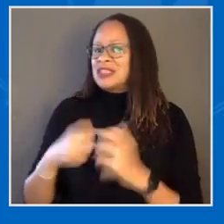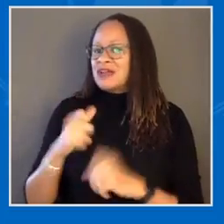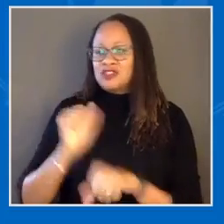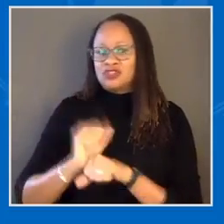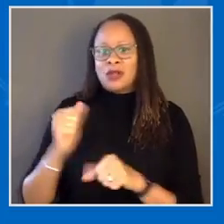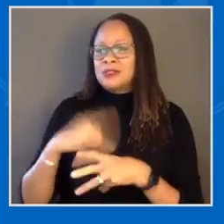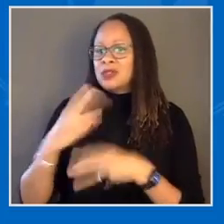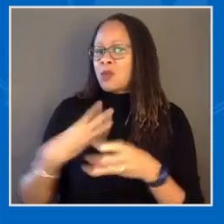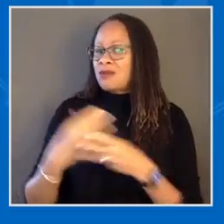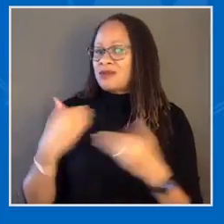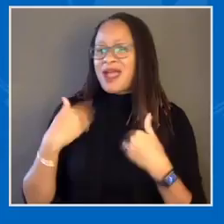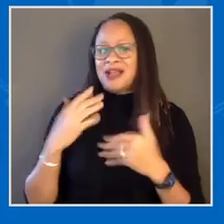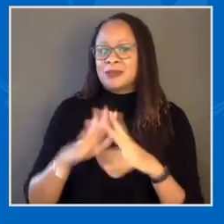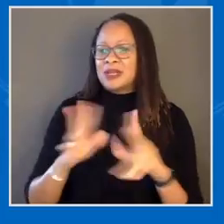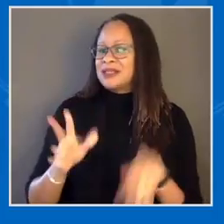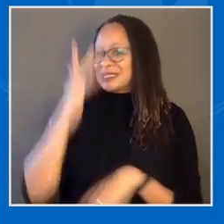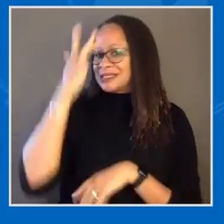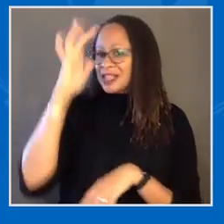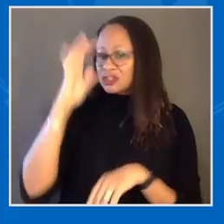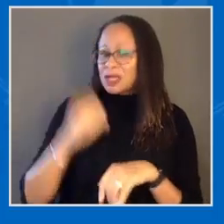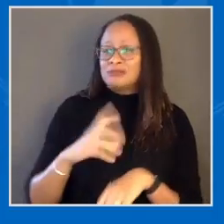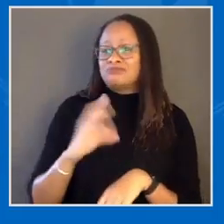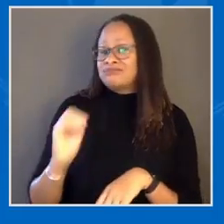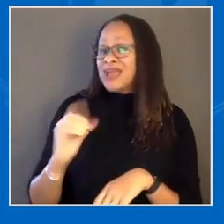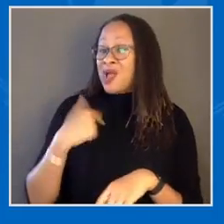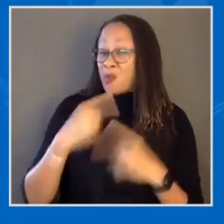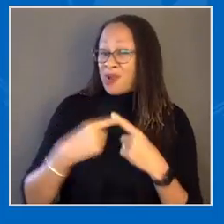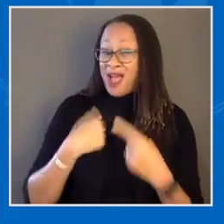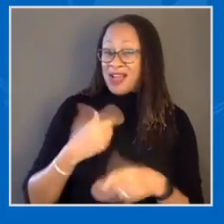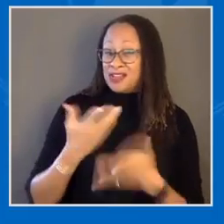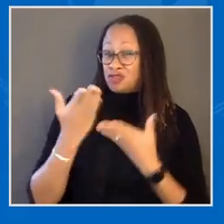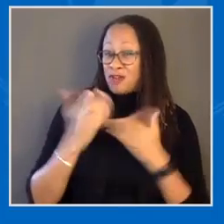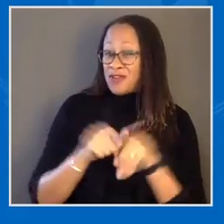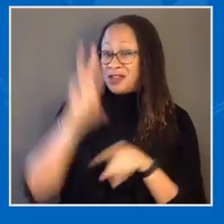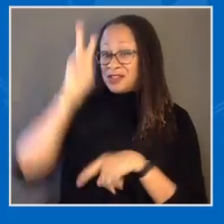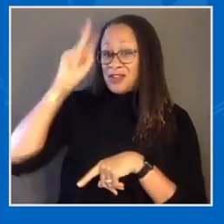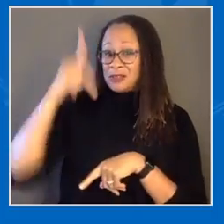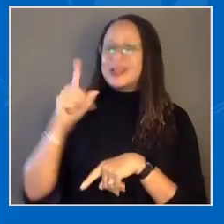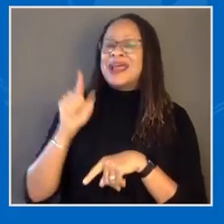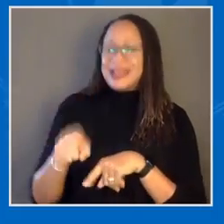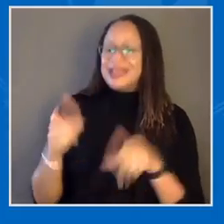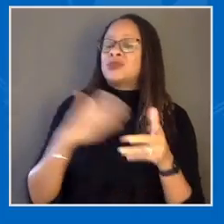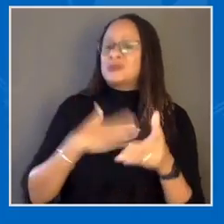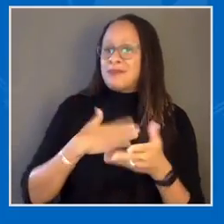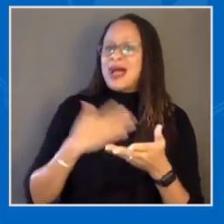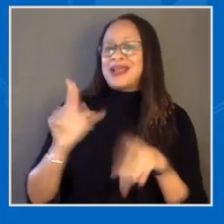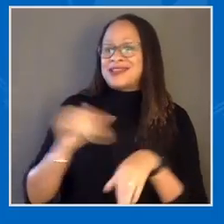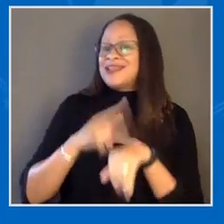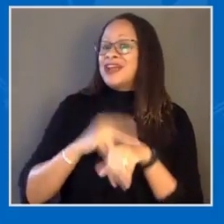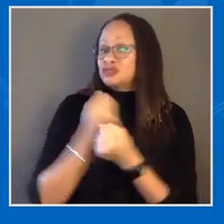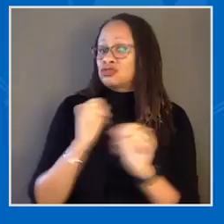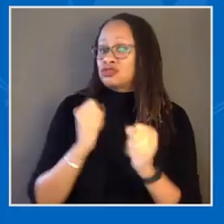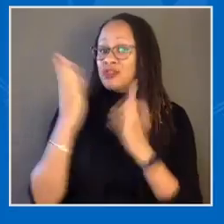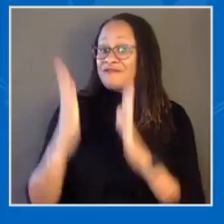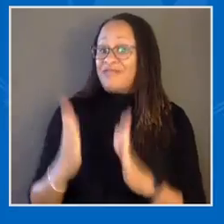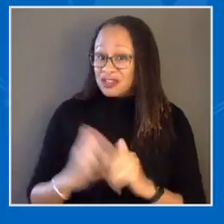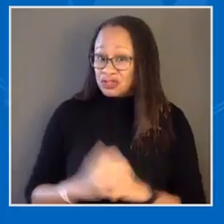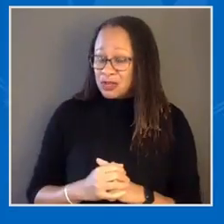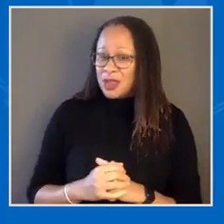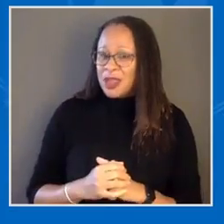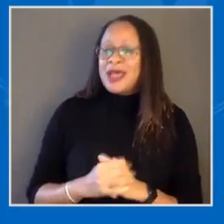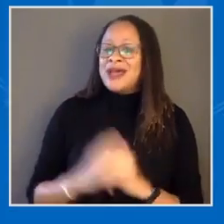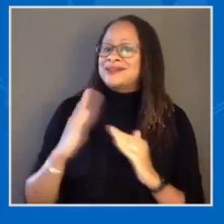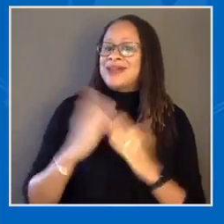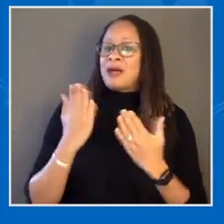world. When I was vice president, he served as my national security advisor. He was a top advisor to Secretary of State